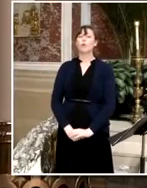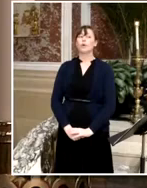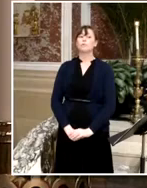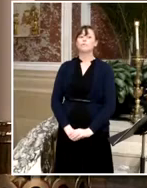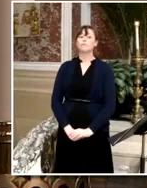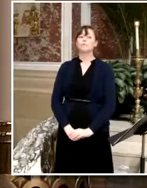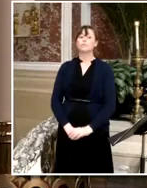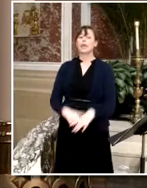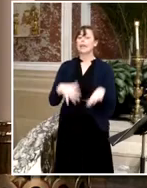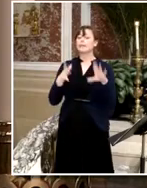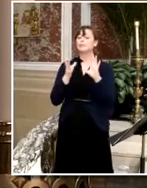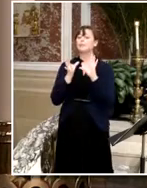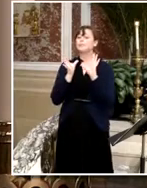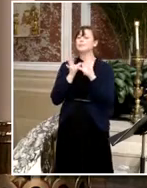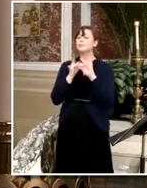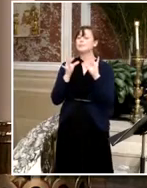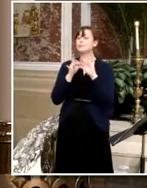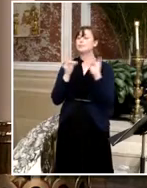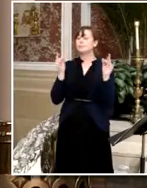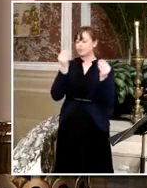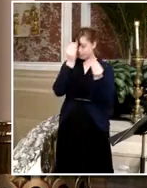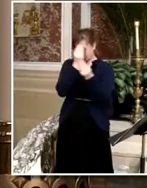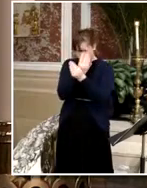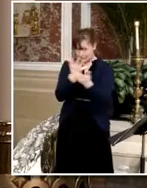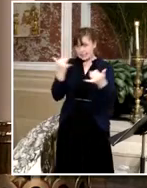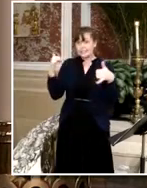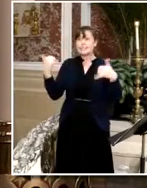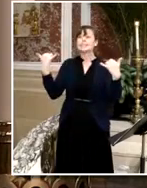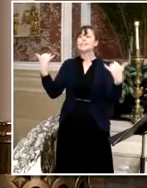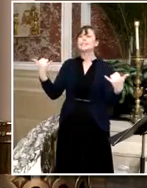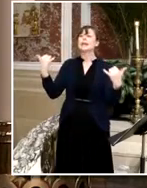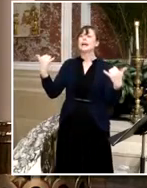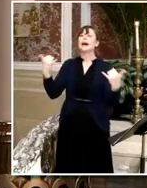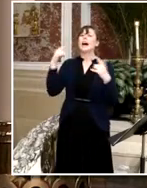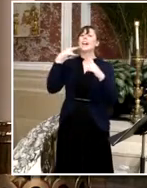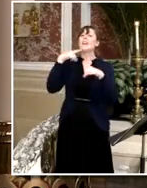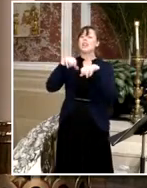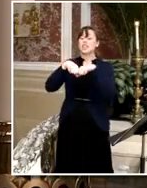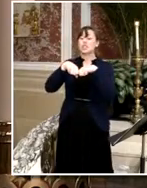He said to them, "Today, this